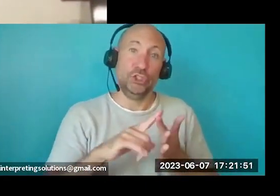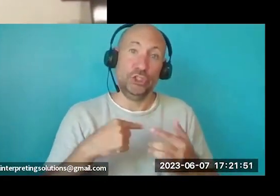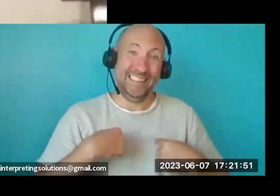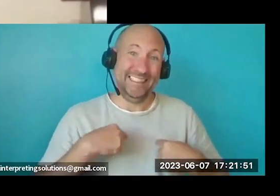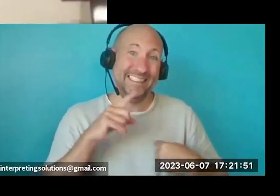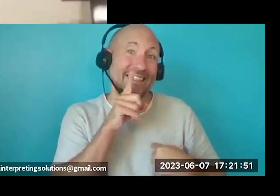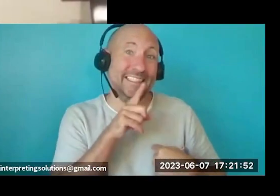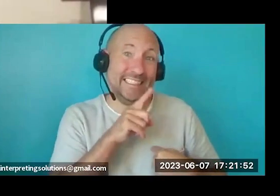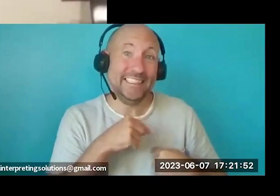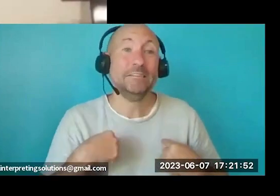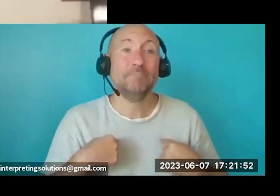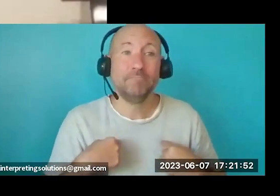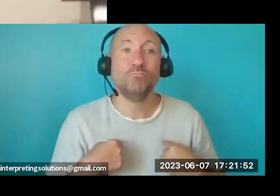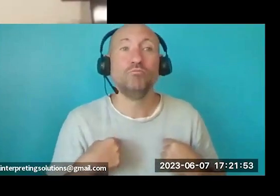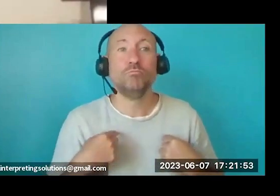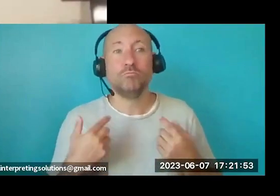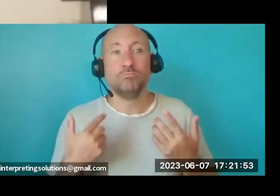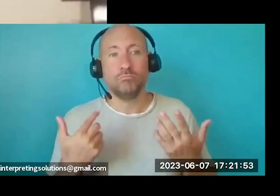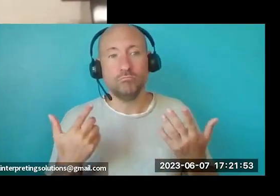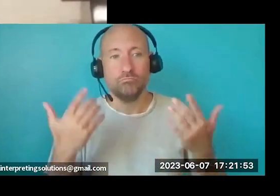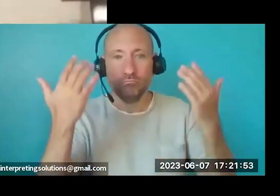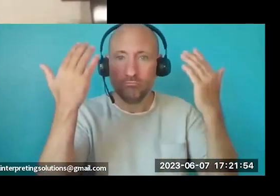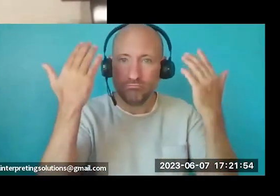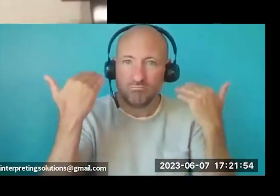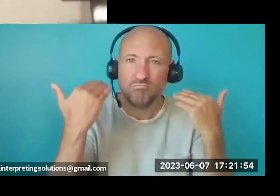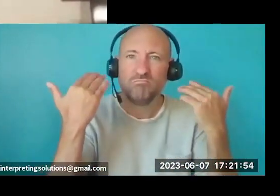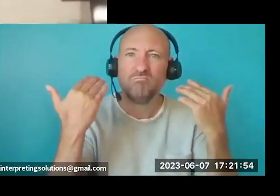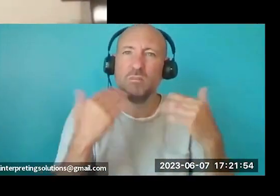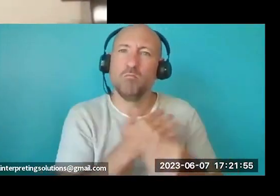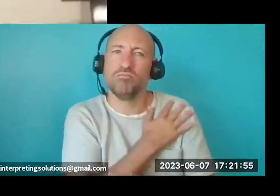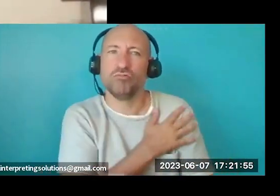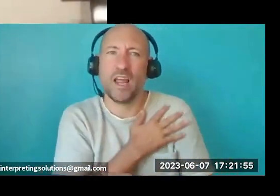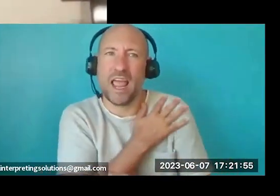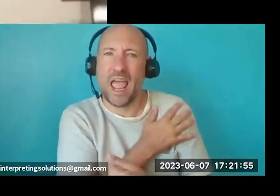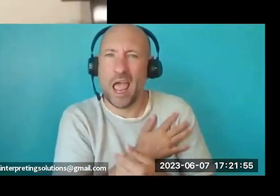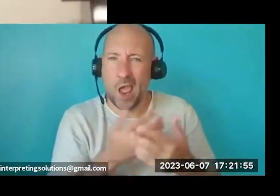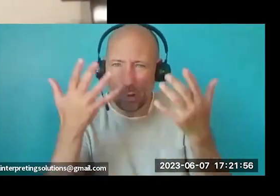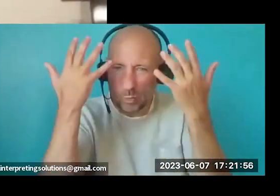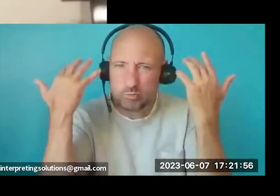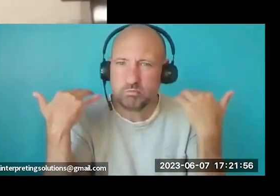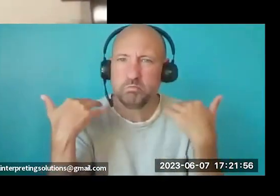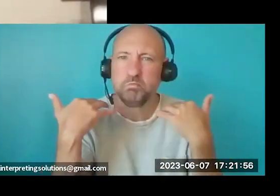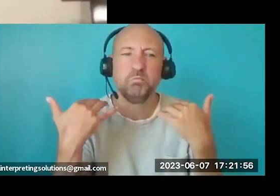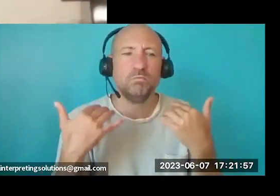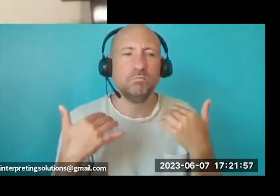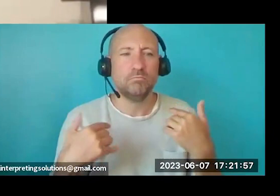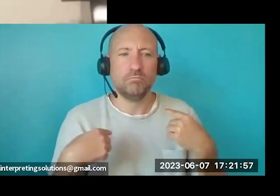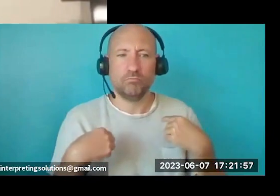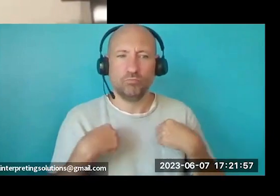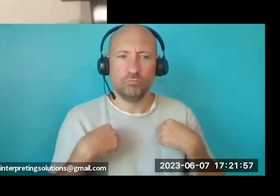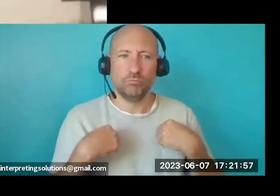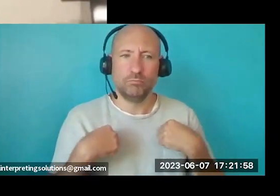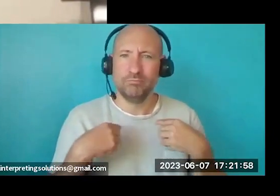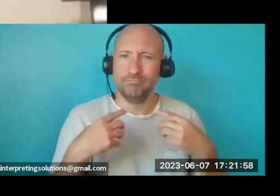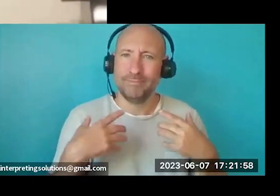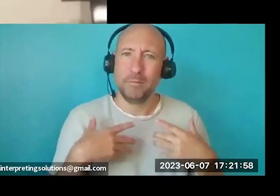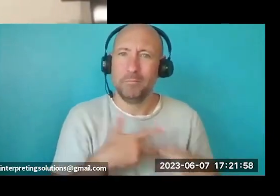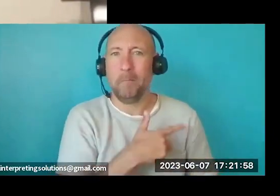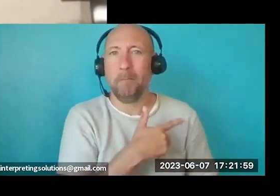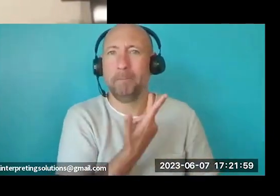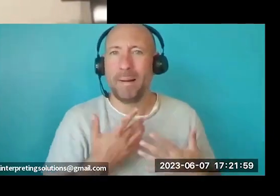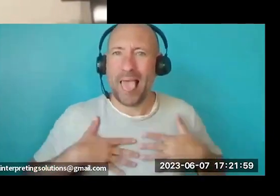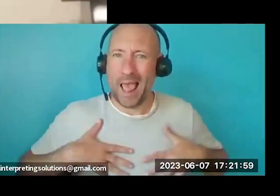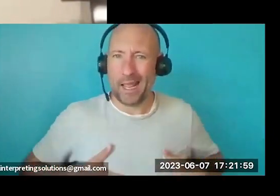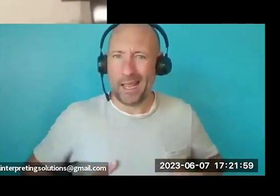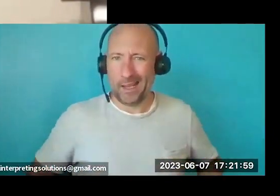I have short brown hair and I'm wearing a black